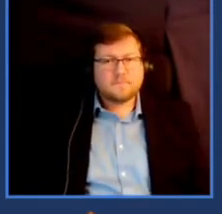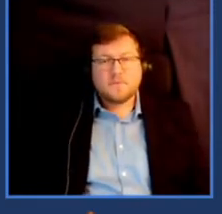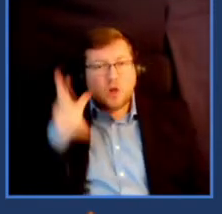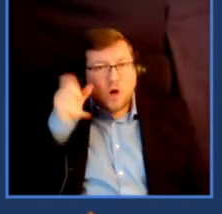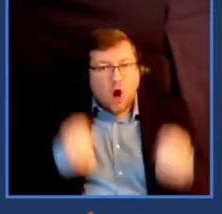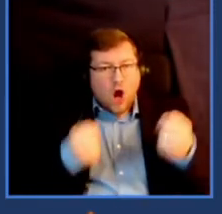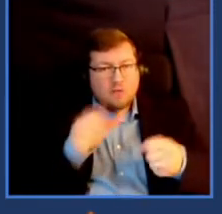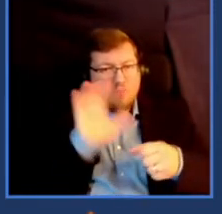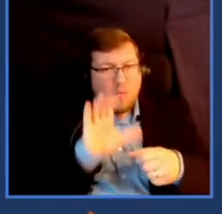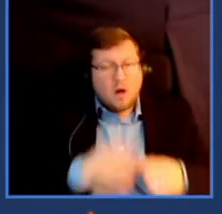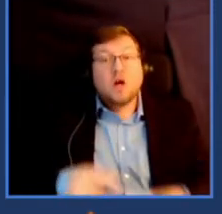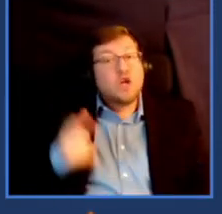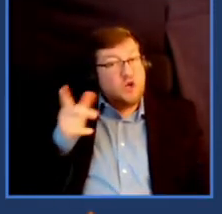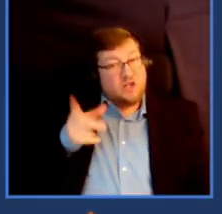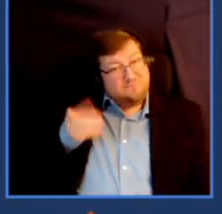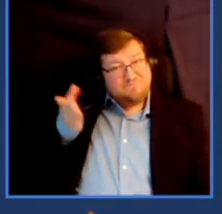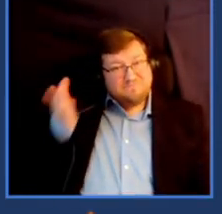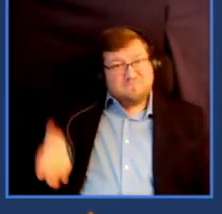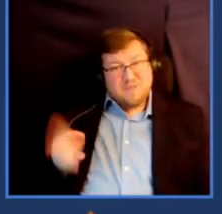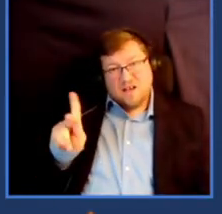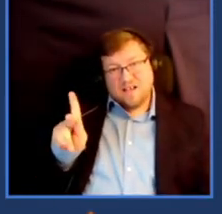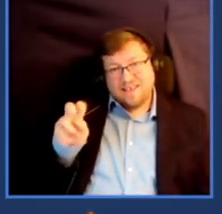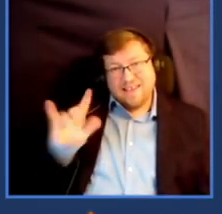Profiting off of a pandemic.